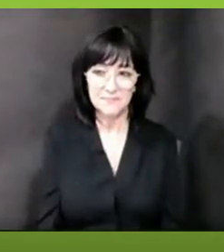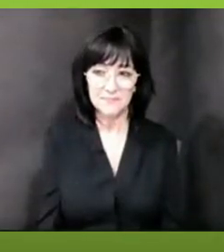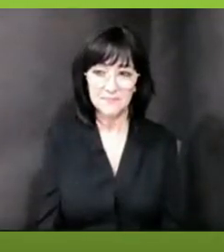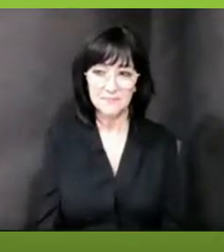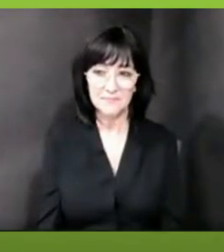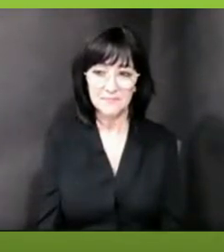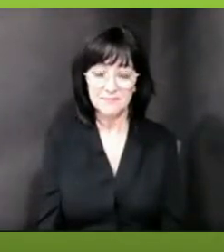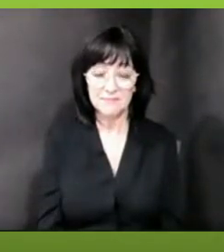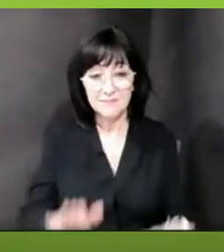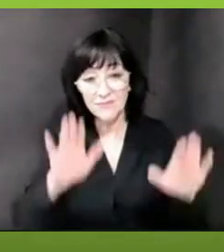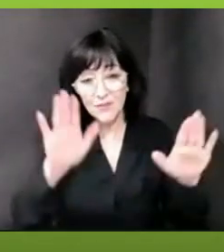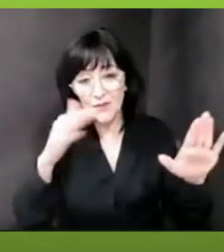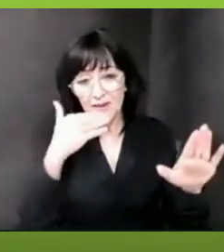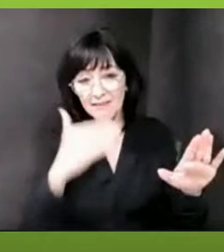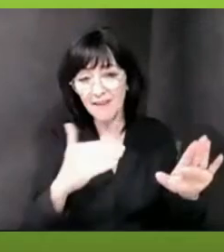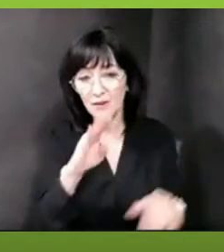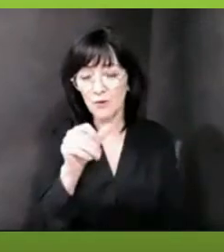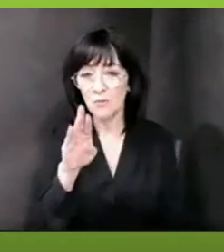Great. Thank you, Barbara.